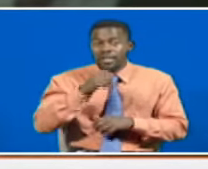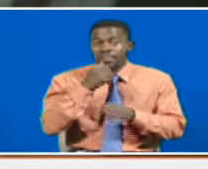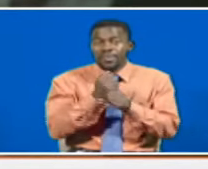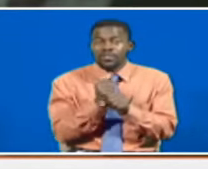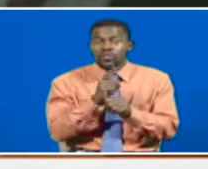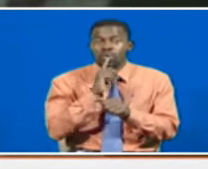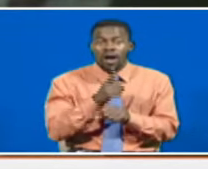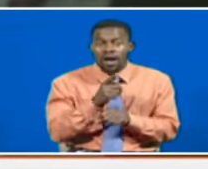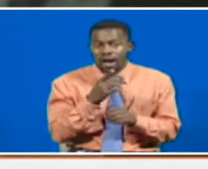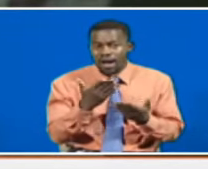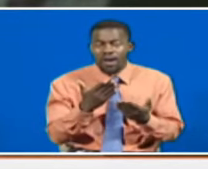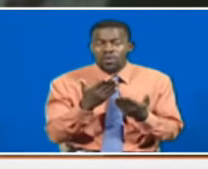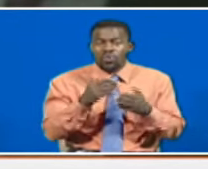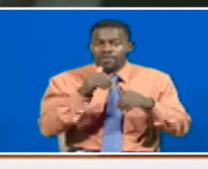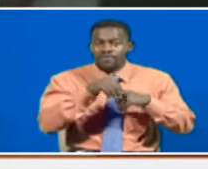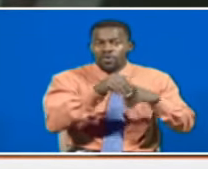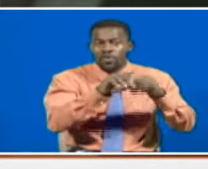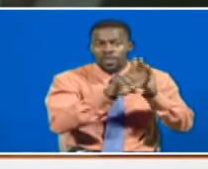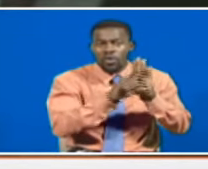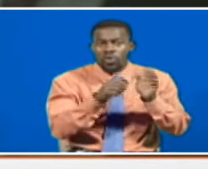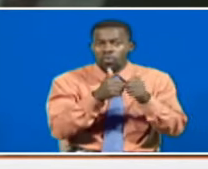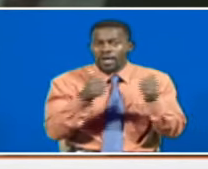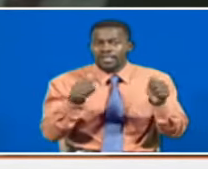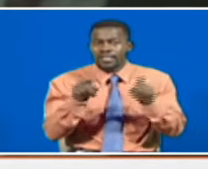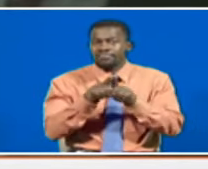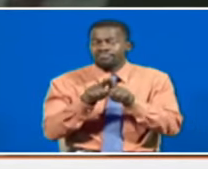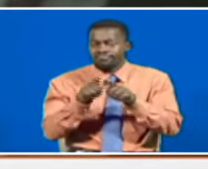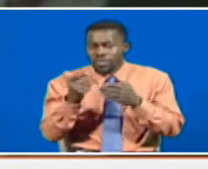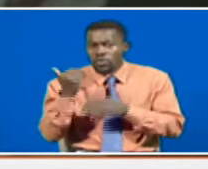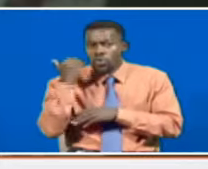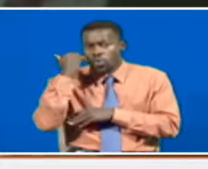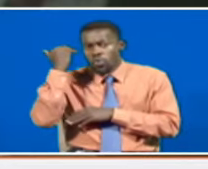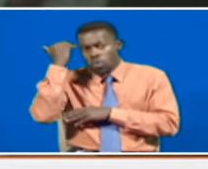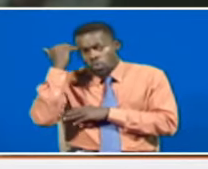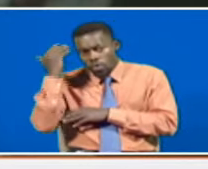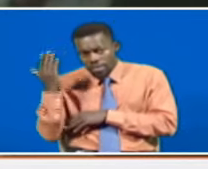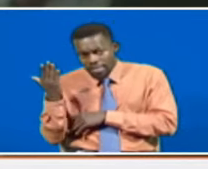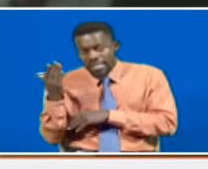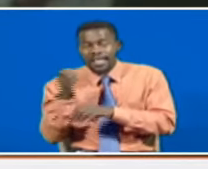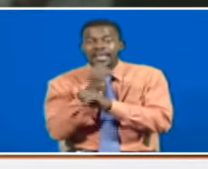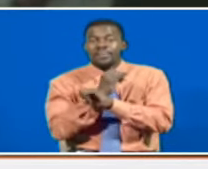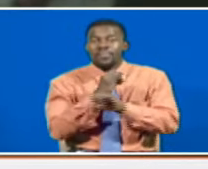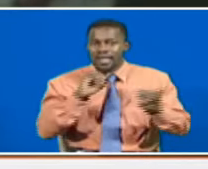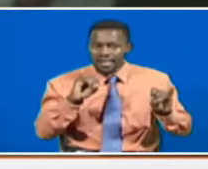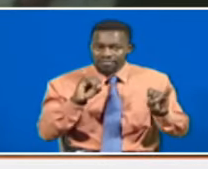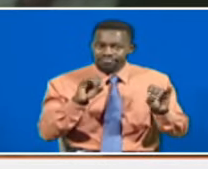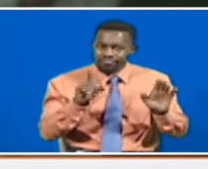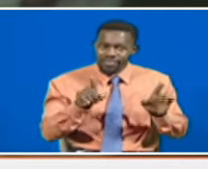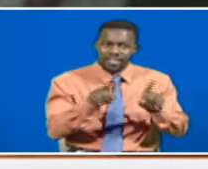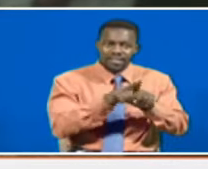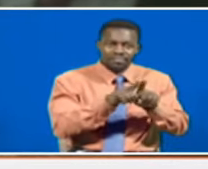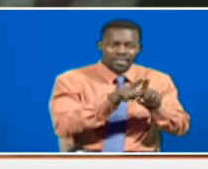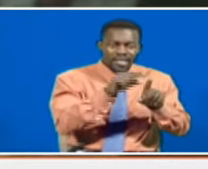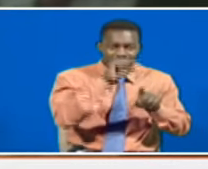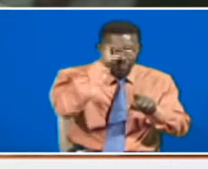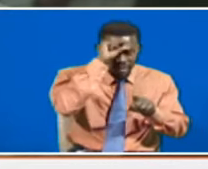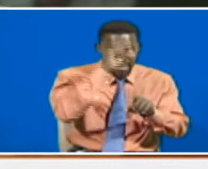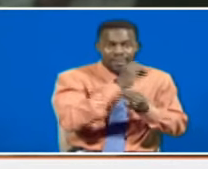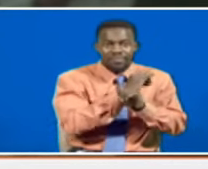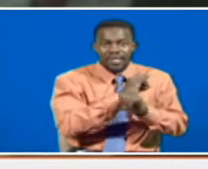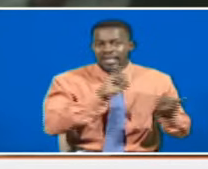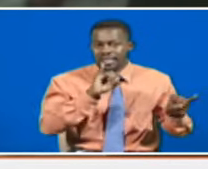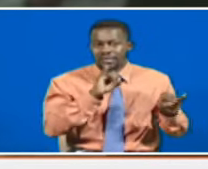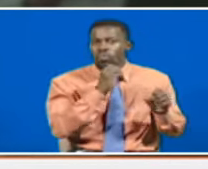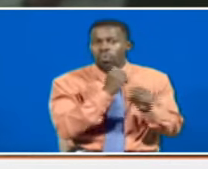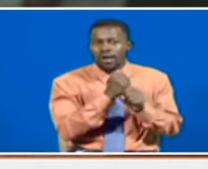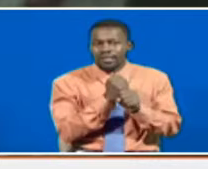ensure that the courts and the judiciary are independent and that they do not fall to the executive. We